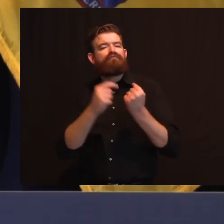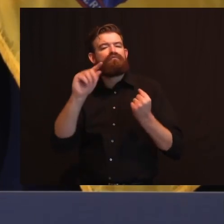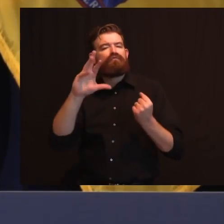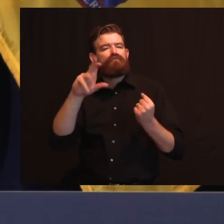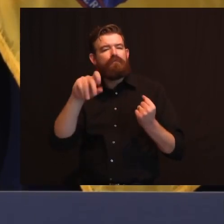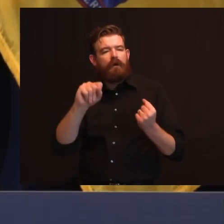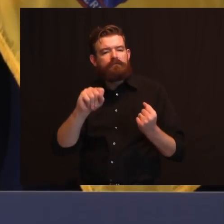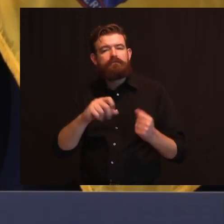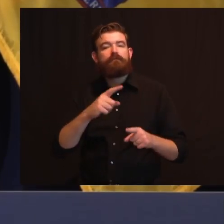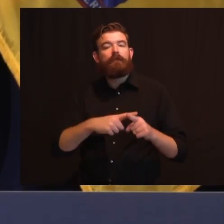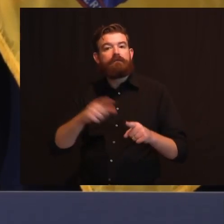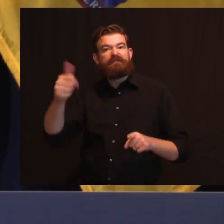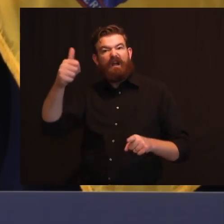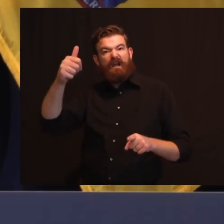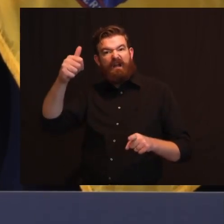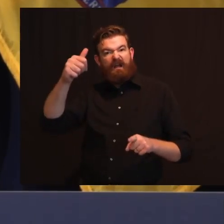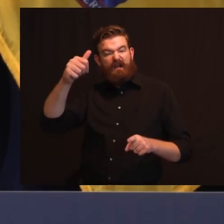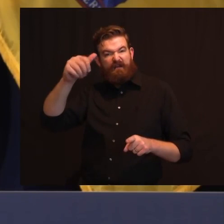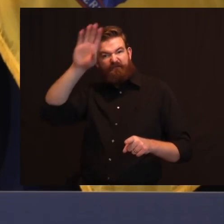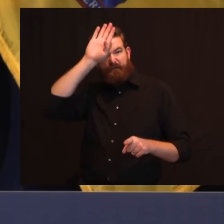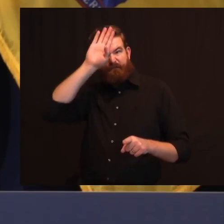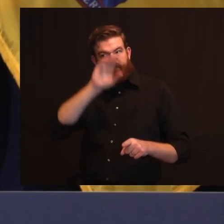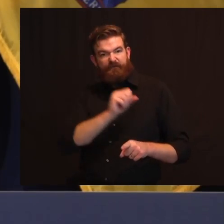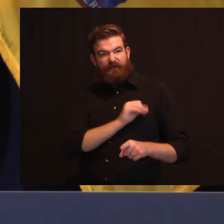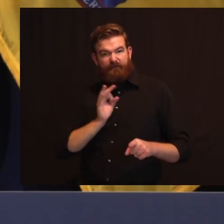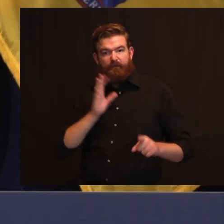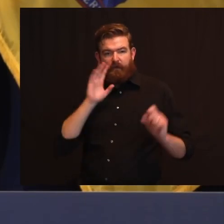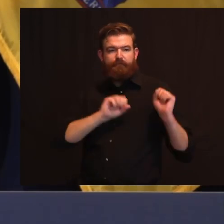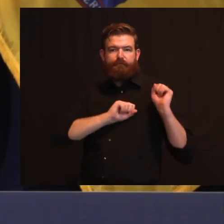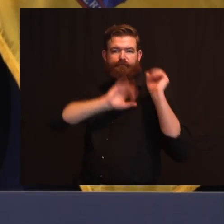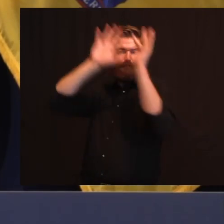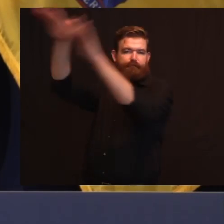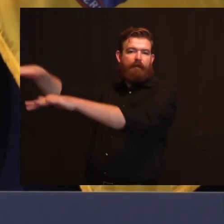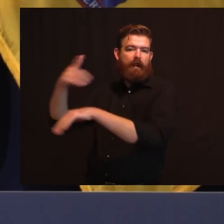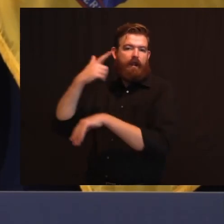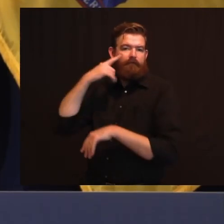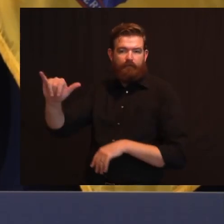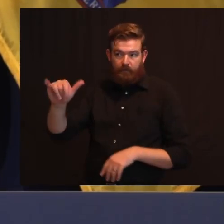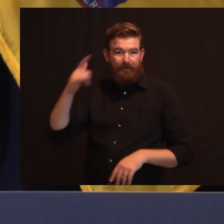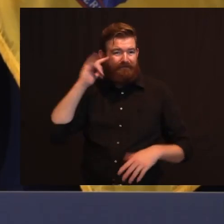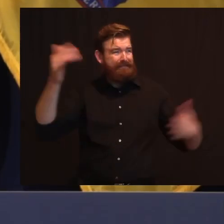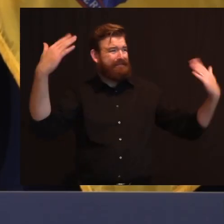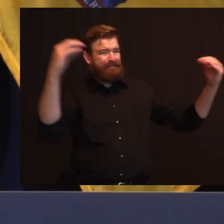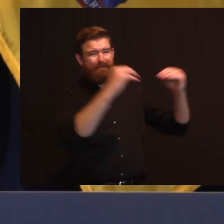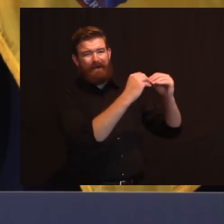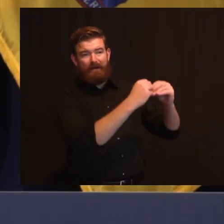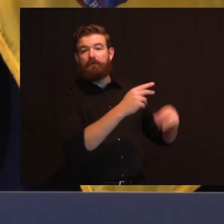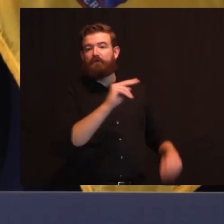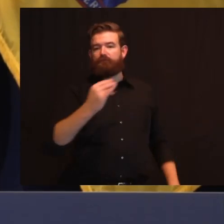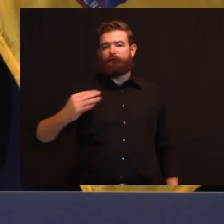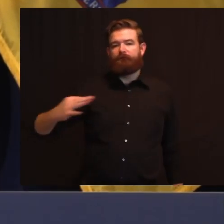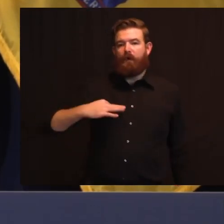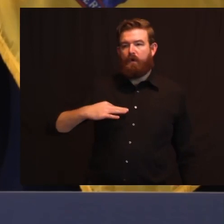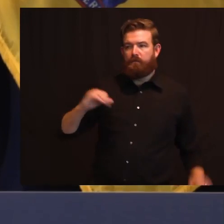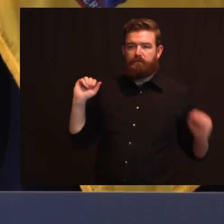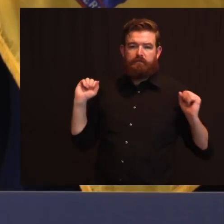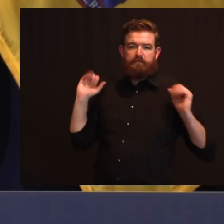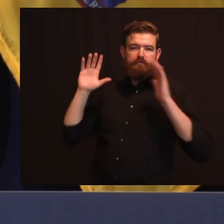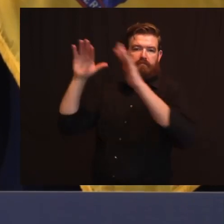tomorrow, if that's not mistaken. They need every hand on deck out there, and New Jersey, as usual, as always, will answer the